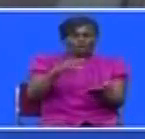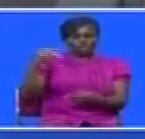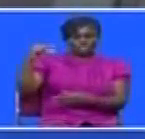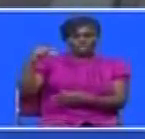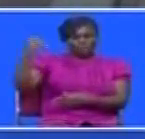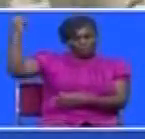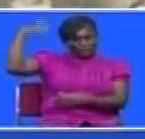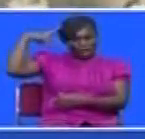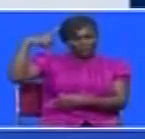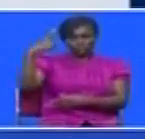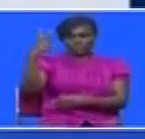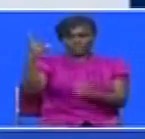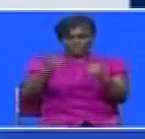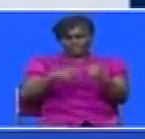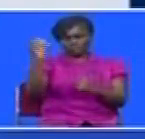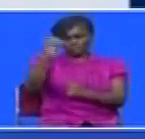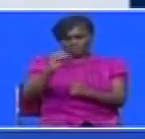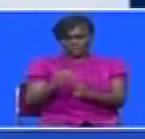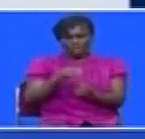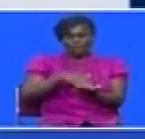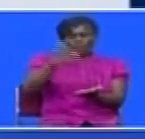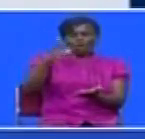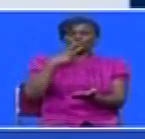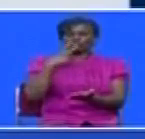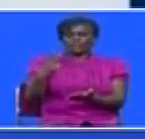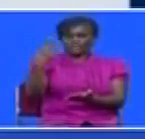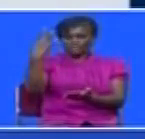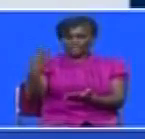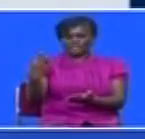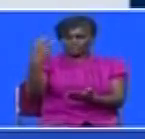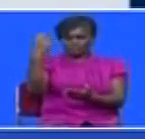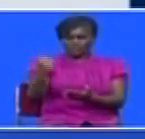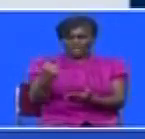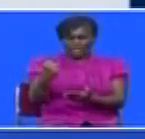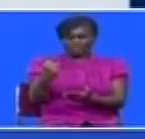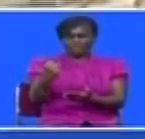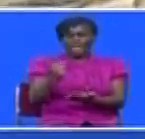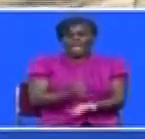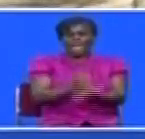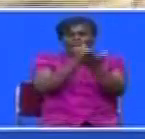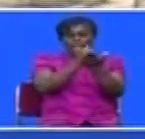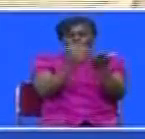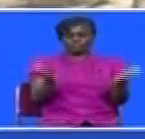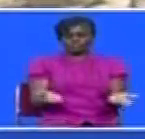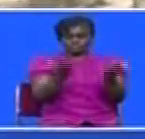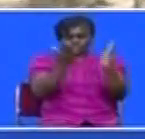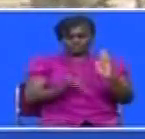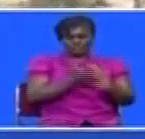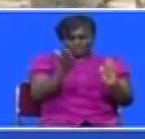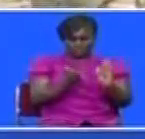power by 26% has seen an additional 235 megawatt to the grid, further enhancing